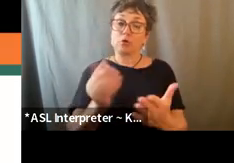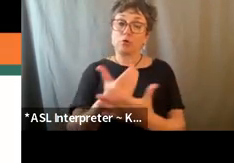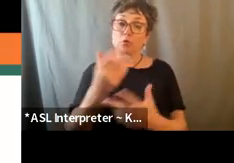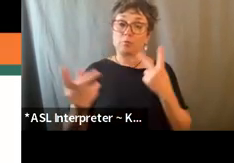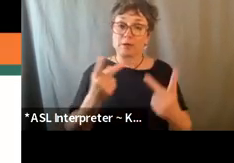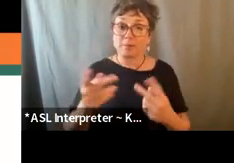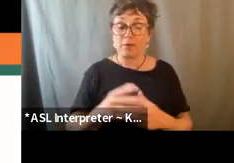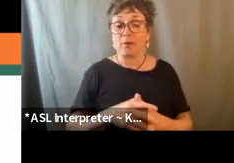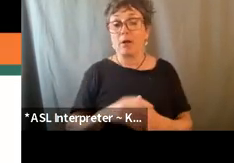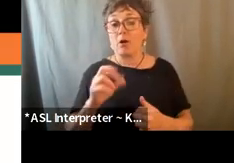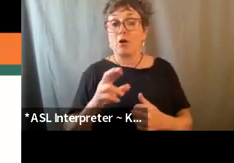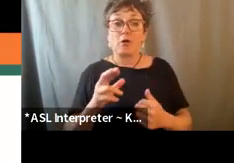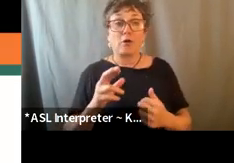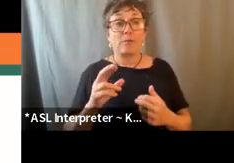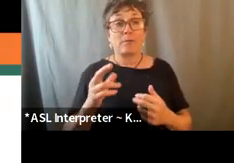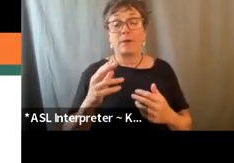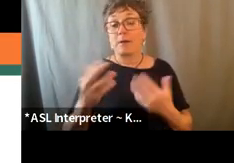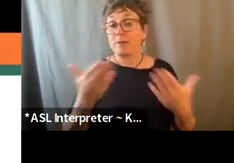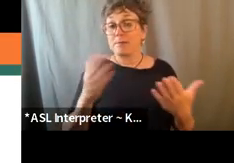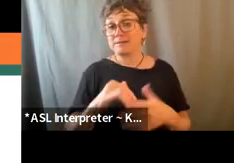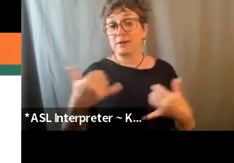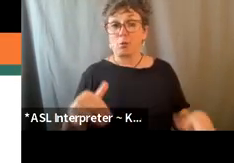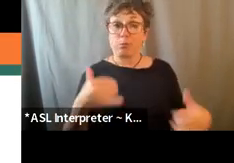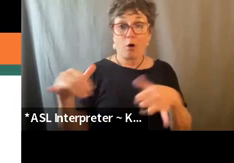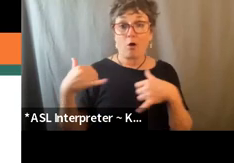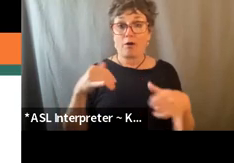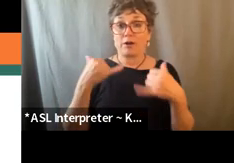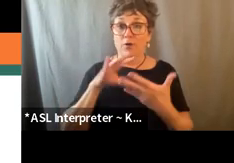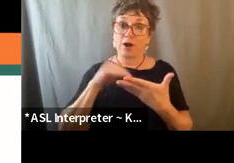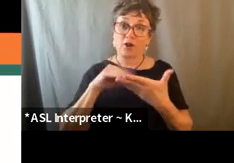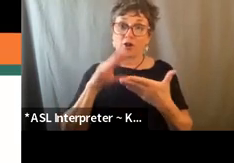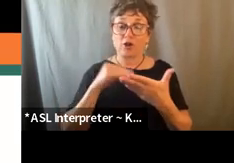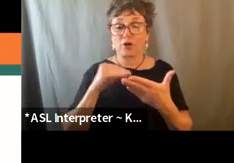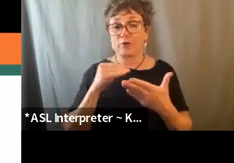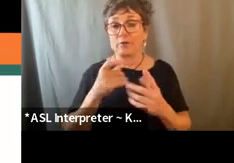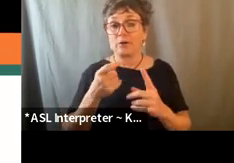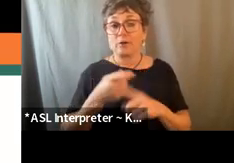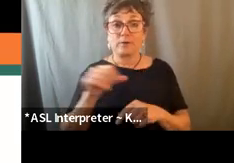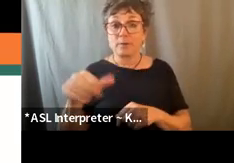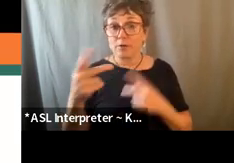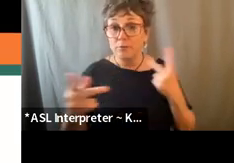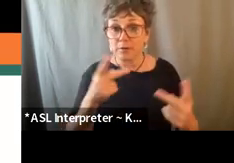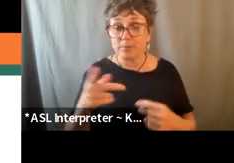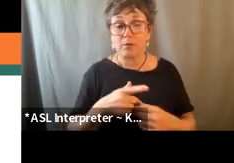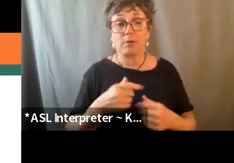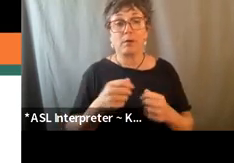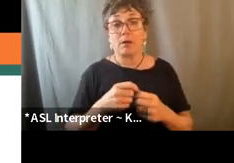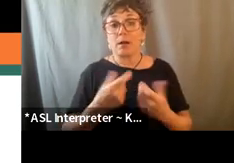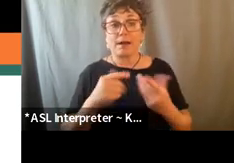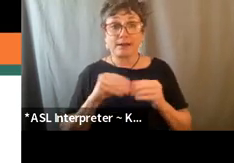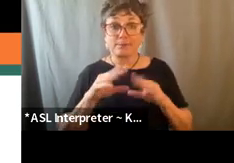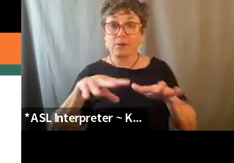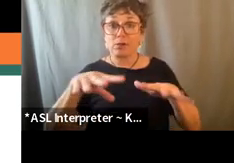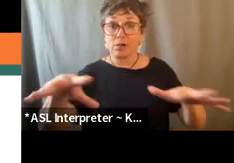maybe find out some new things. You can, you know, expand, you know, your network and your organization's reach. And I